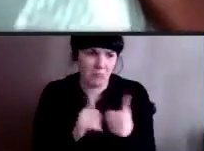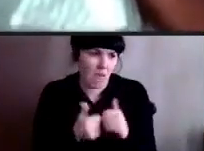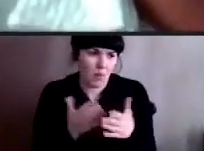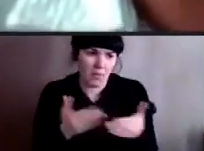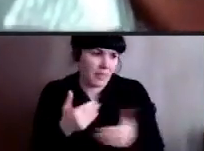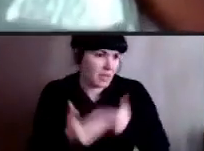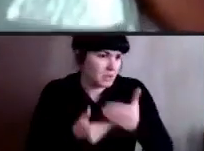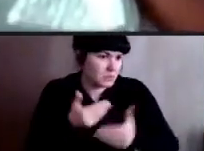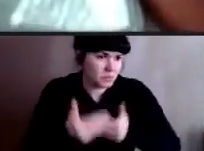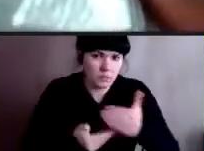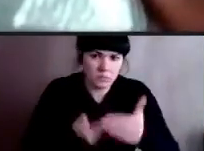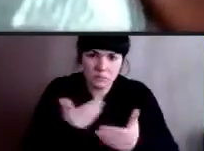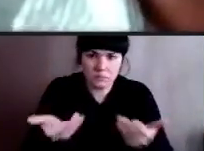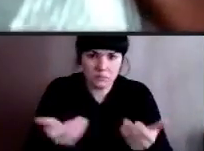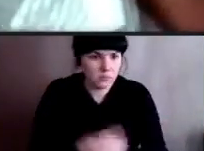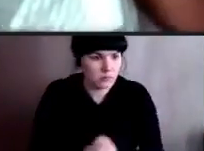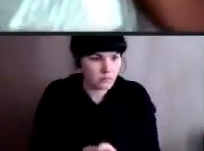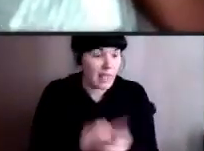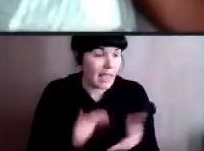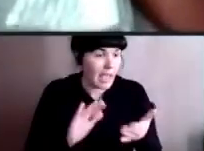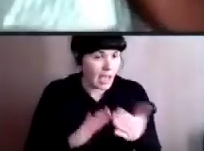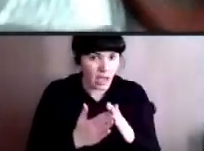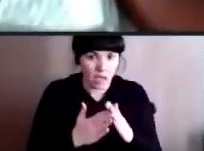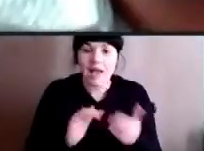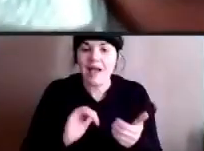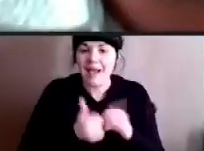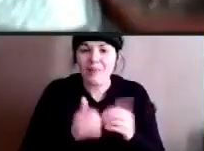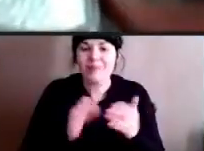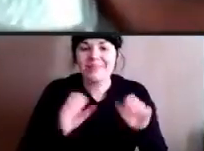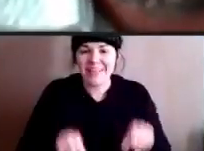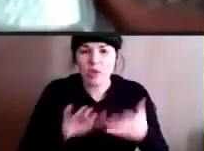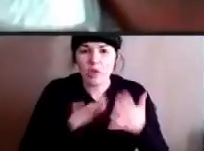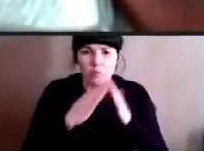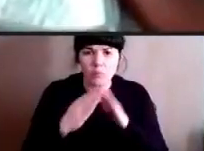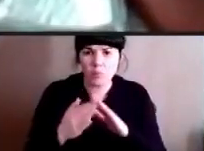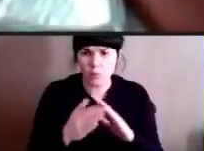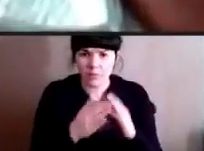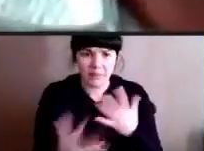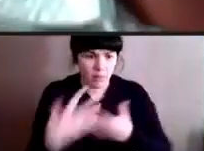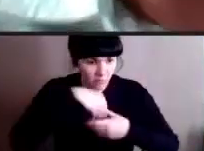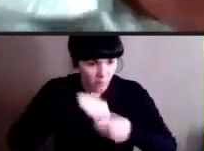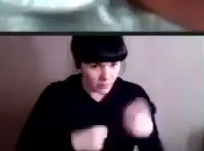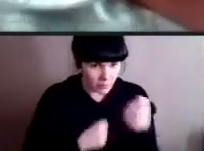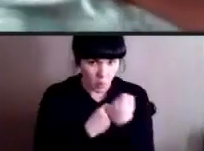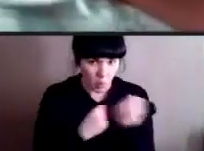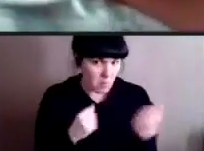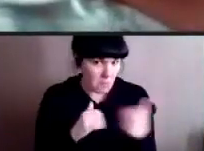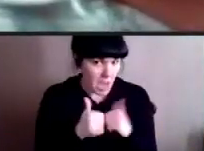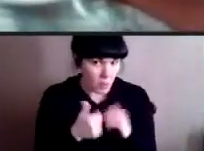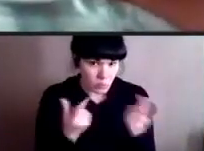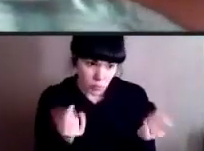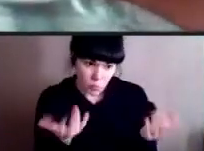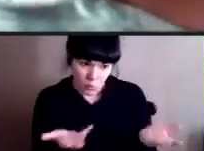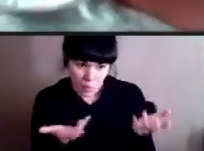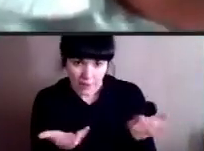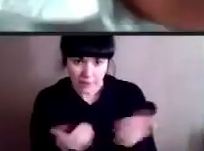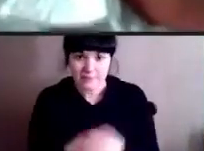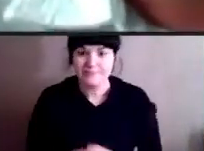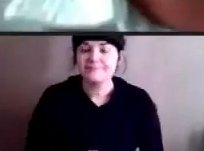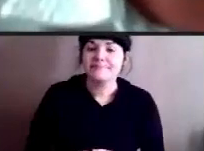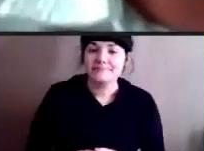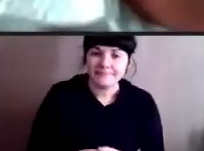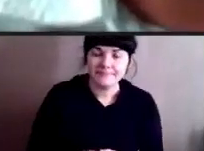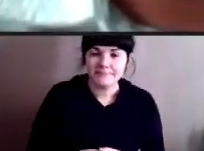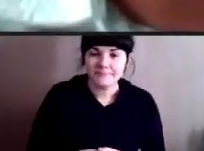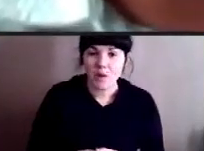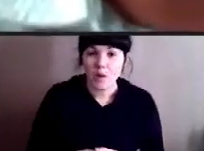seeing where the community can step in and be supportive? So now we're just excited to have three individuals